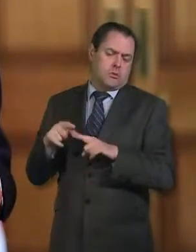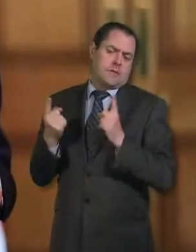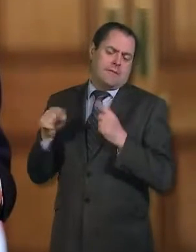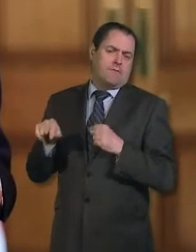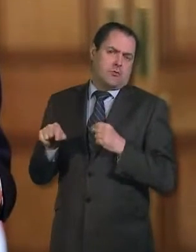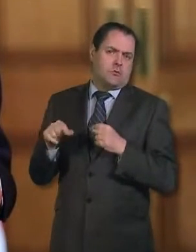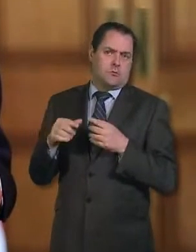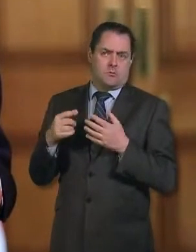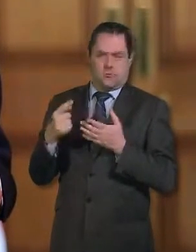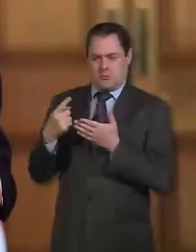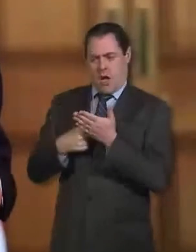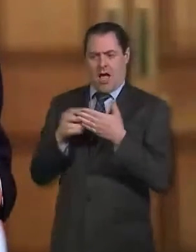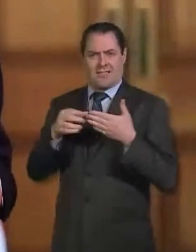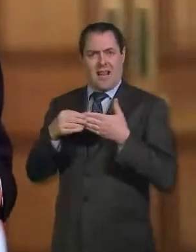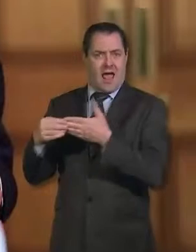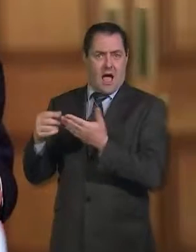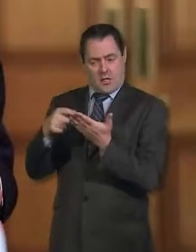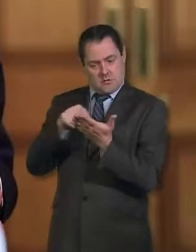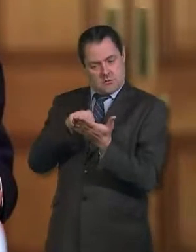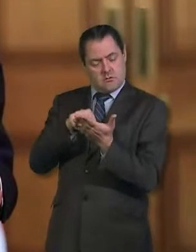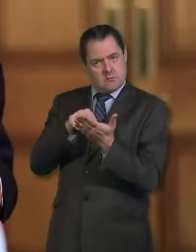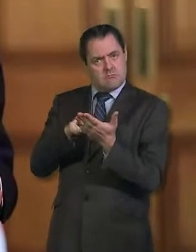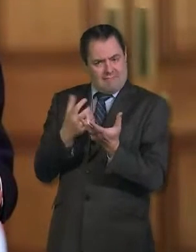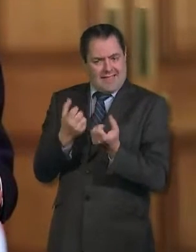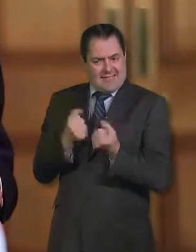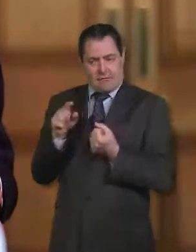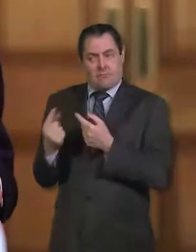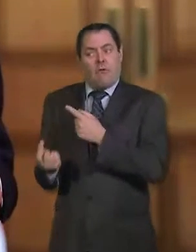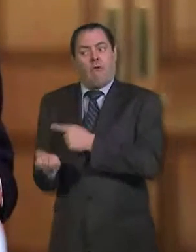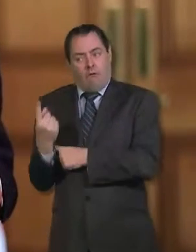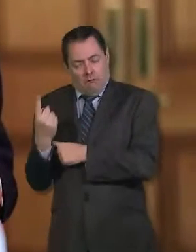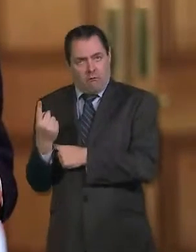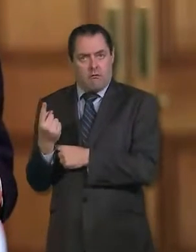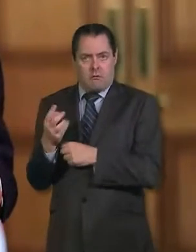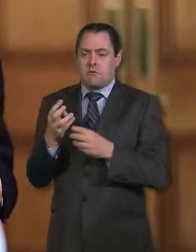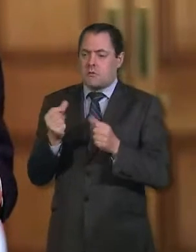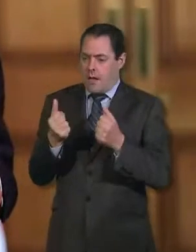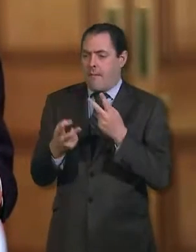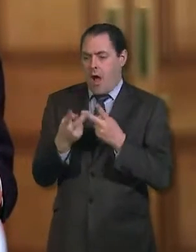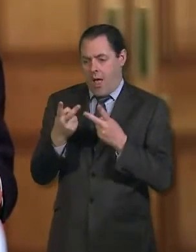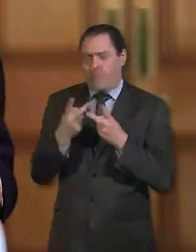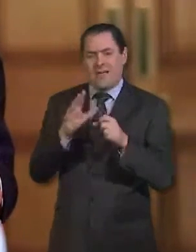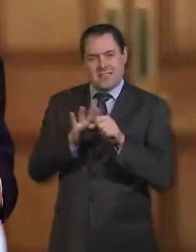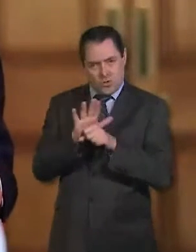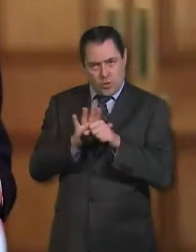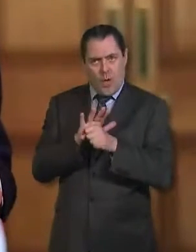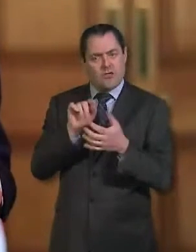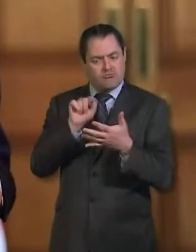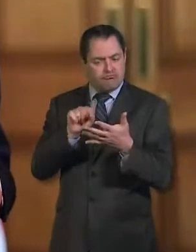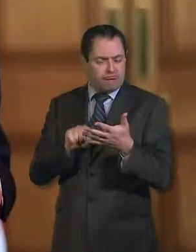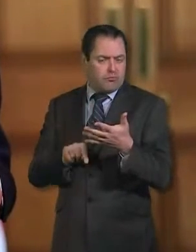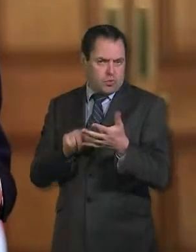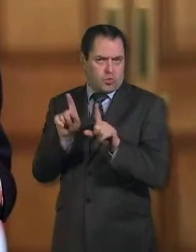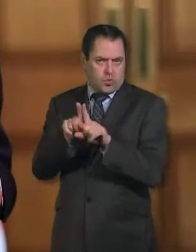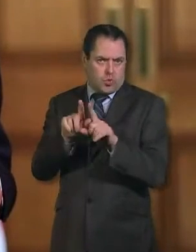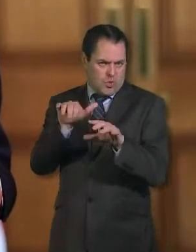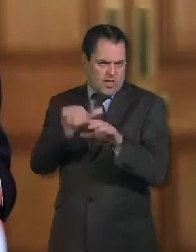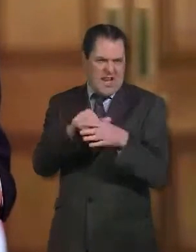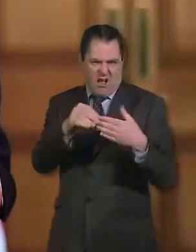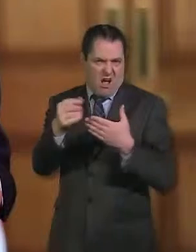exceptional circumstances in mind. There were other exceptional circumstances that are set out that don't apply in this case,